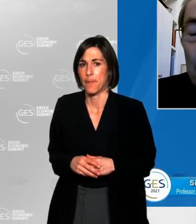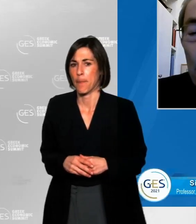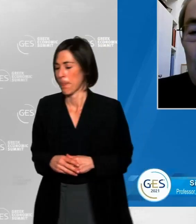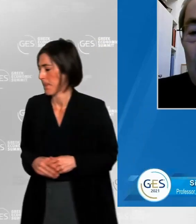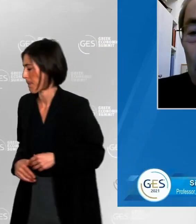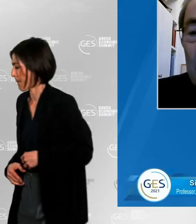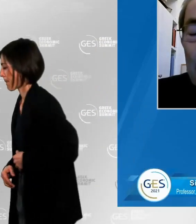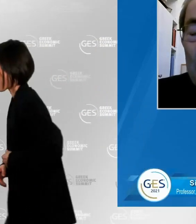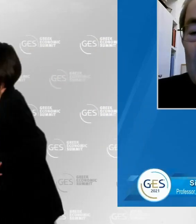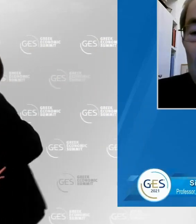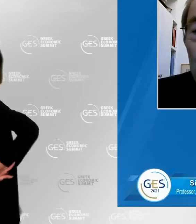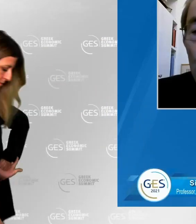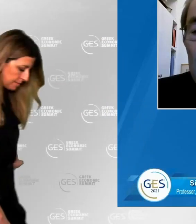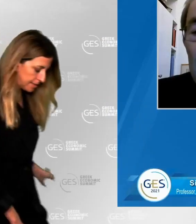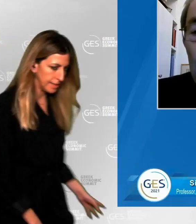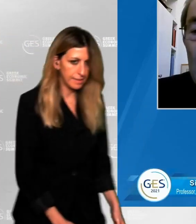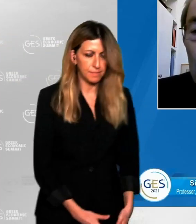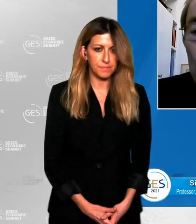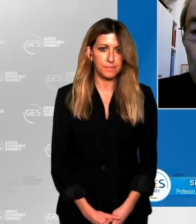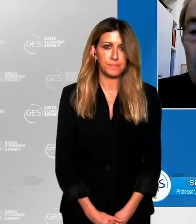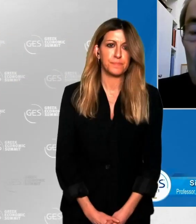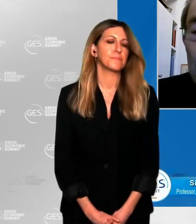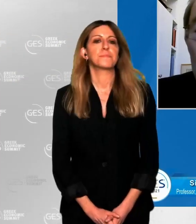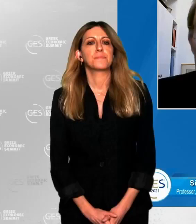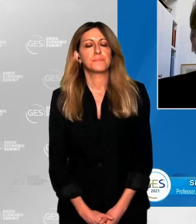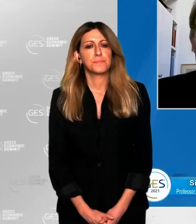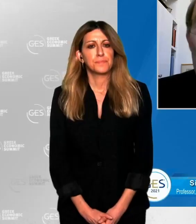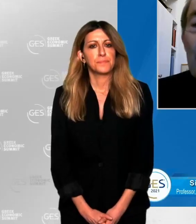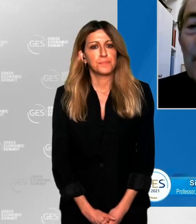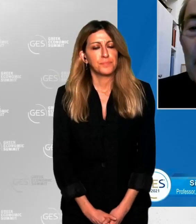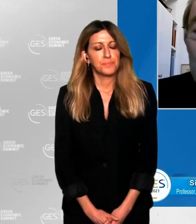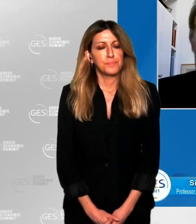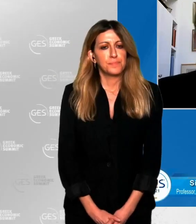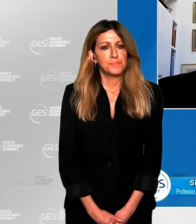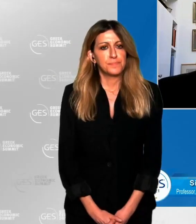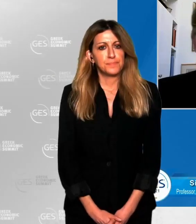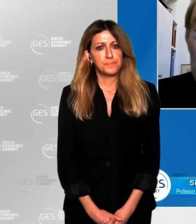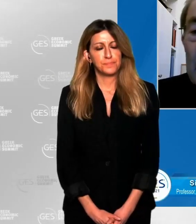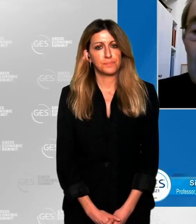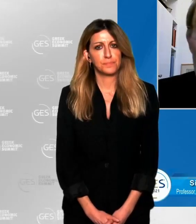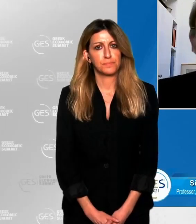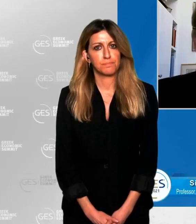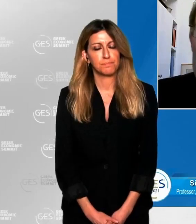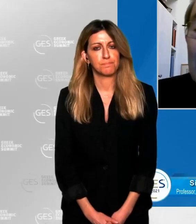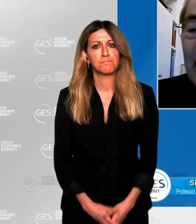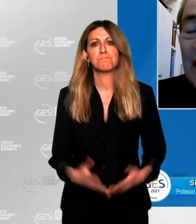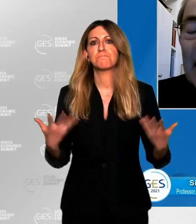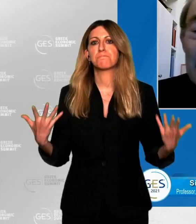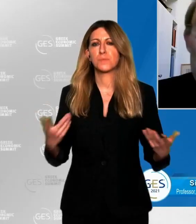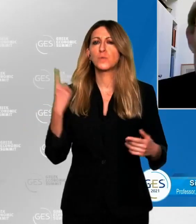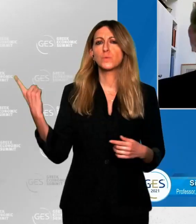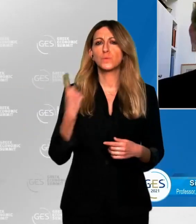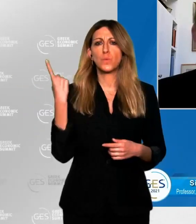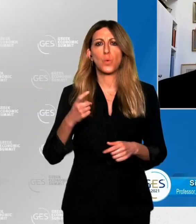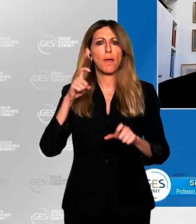It's very important because companies have a choice on how to approach these new technologies. And